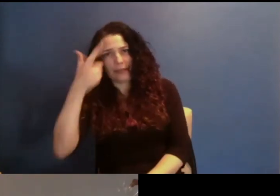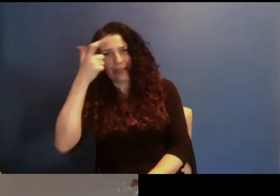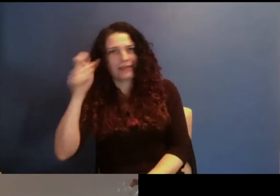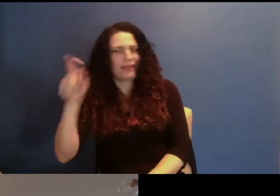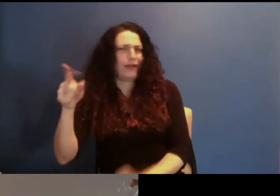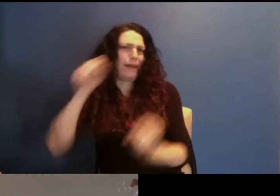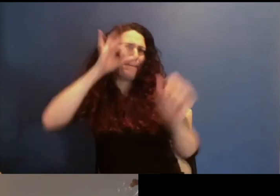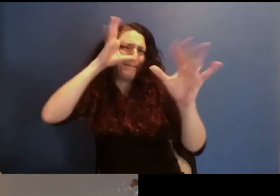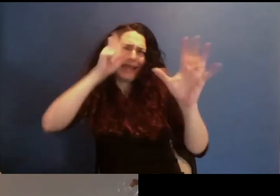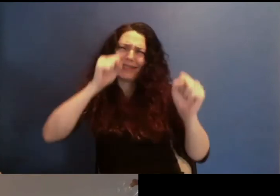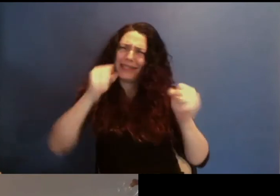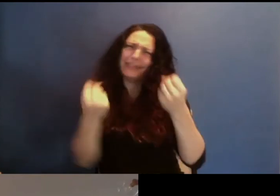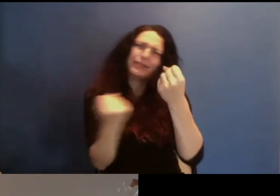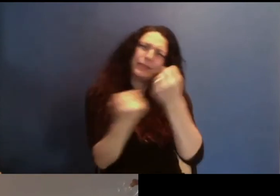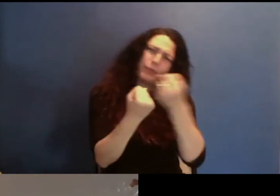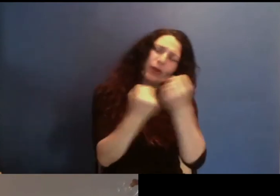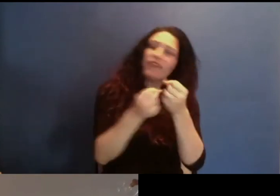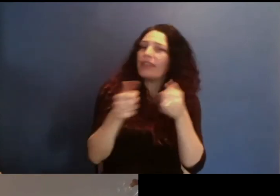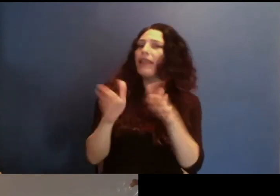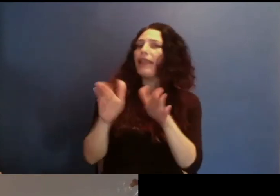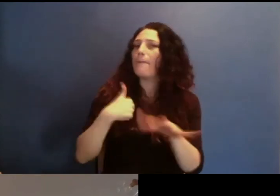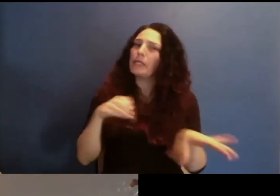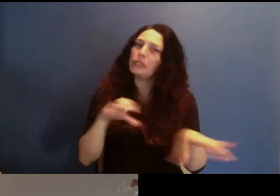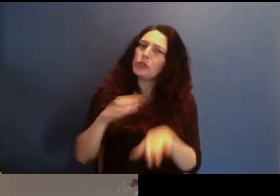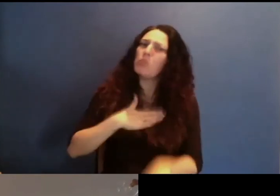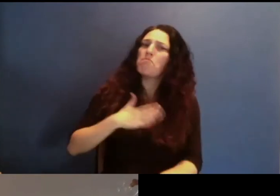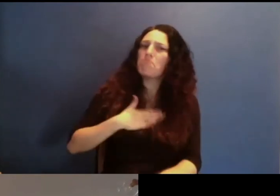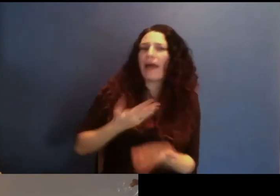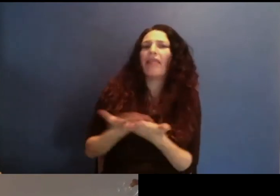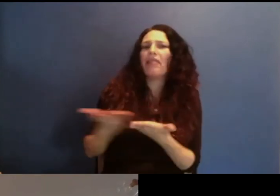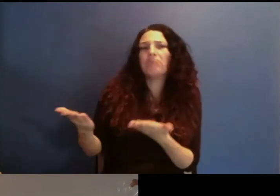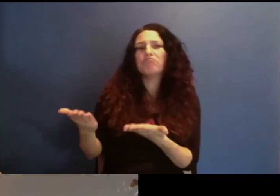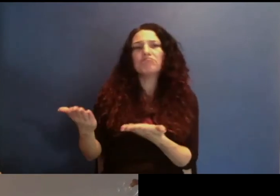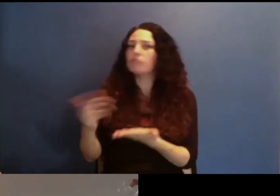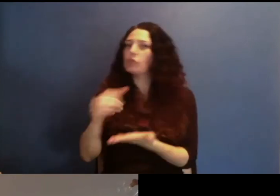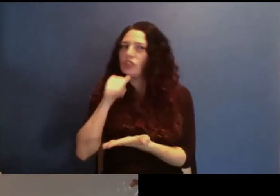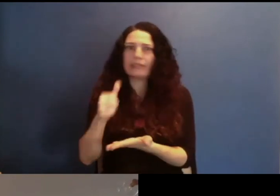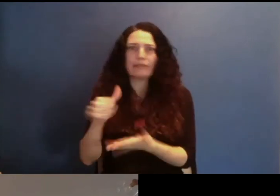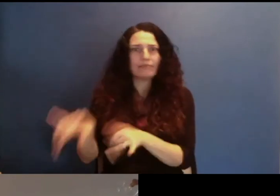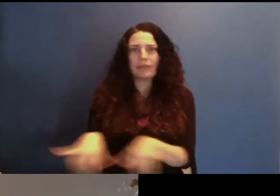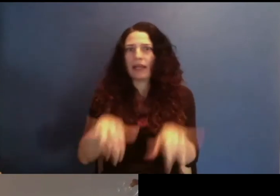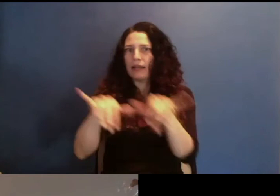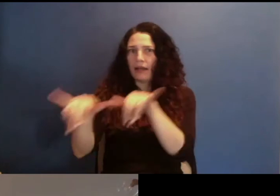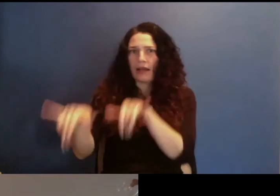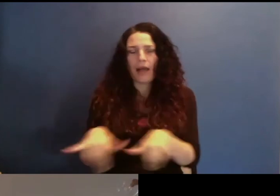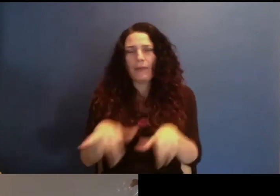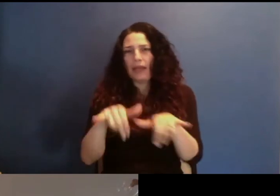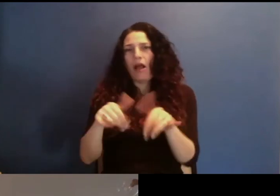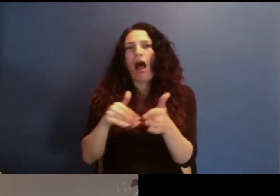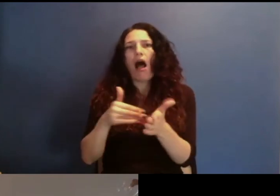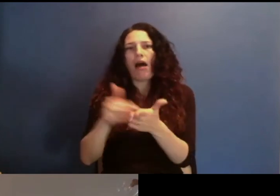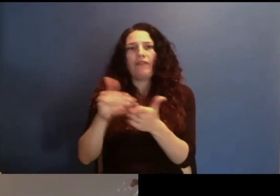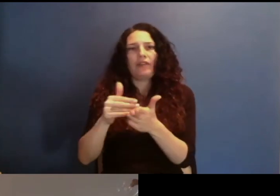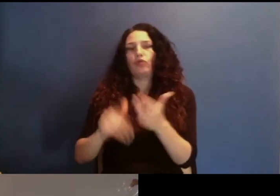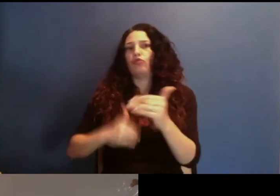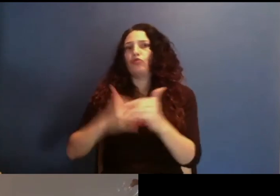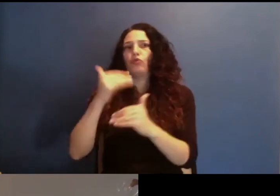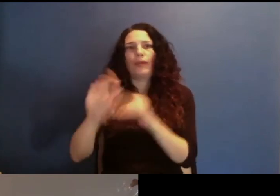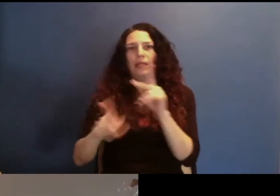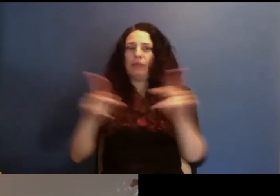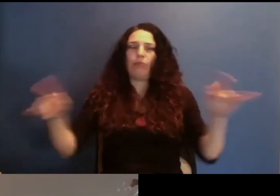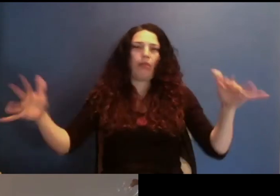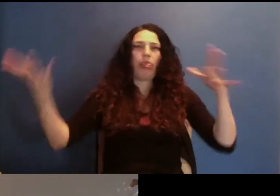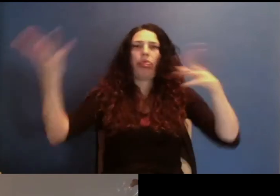just, which is really rare. I think that usually when you have a show on the air, you have 40,000 cooks in the kitchen, and I think that they've been really